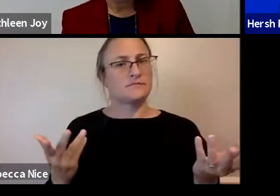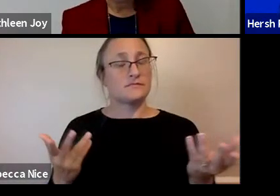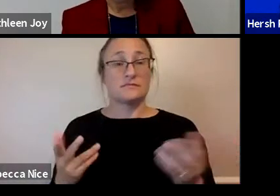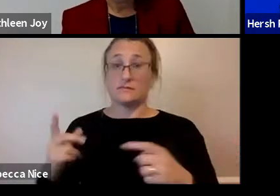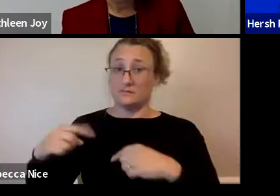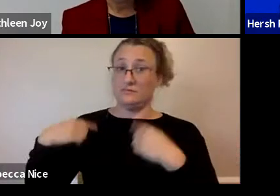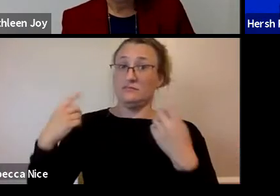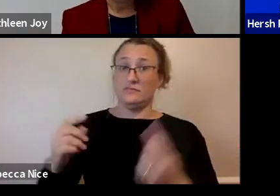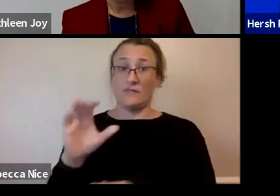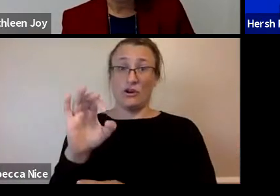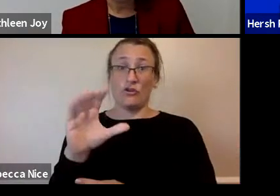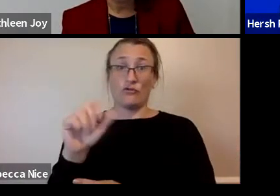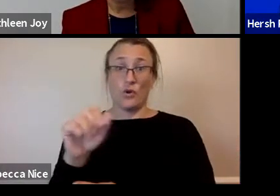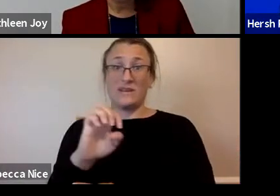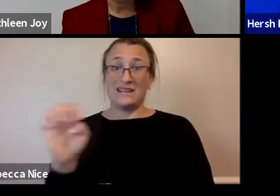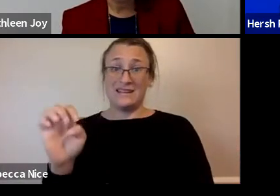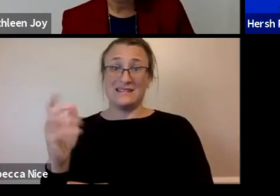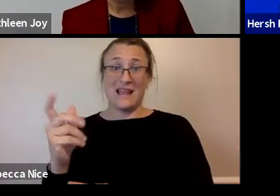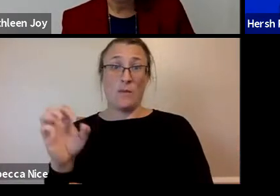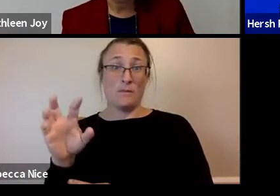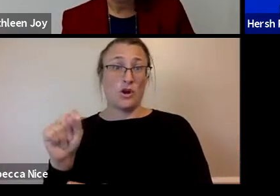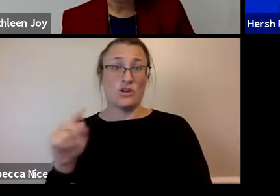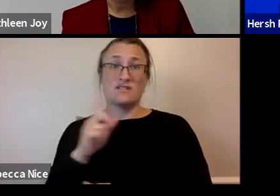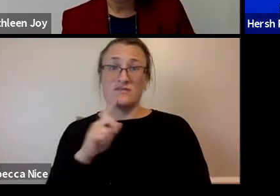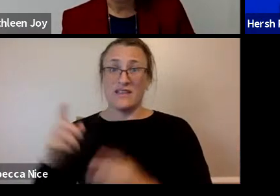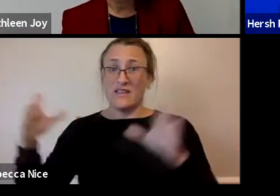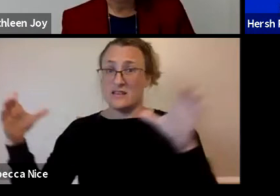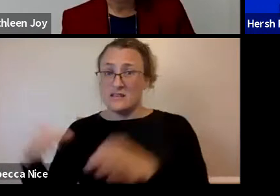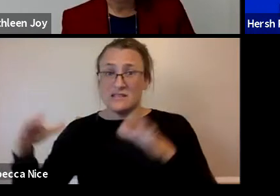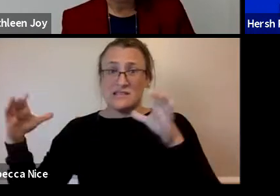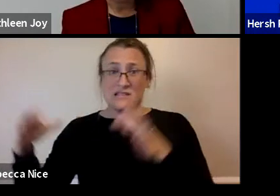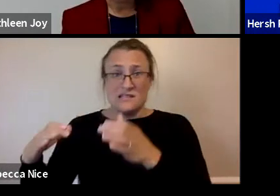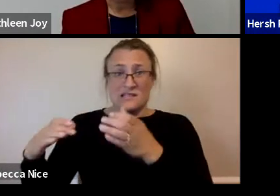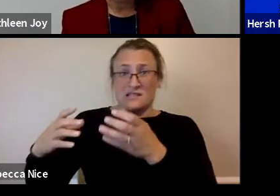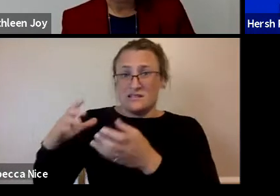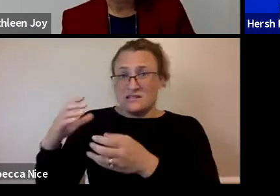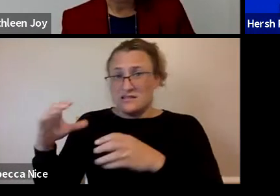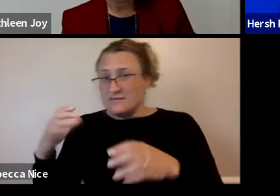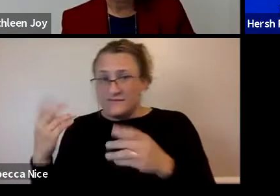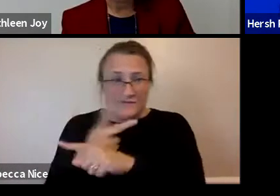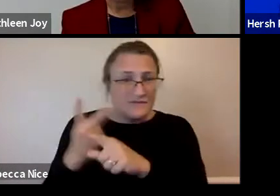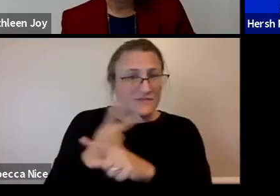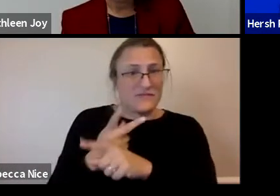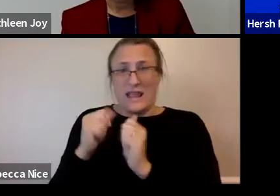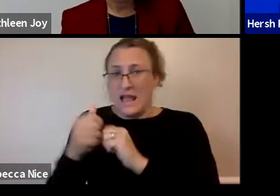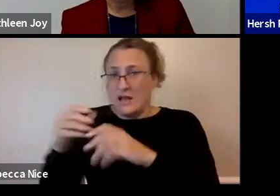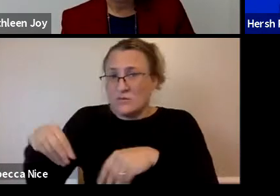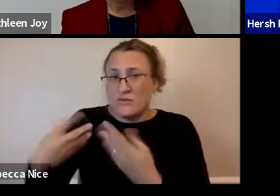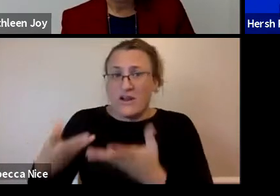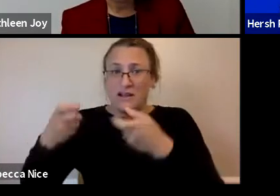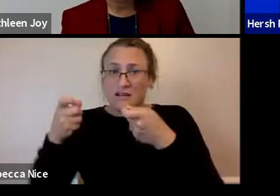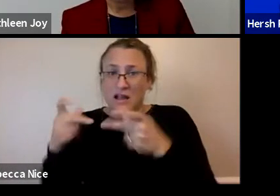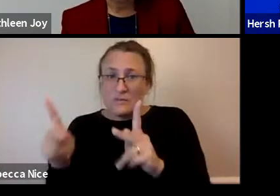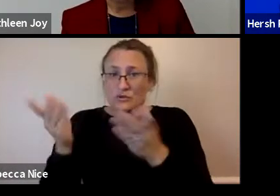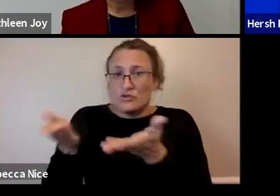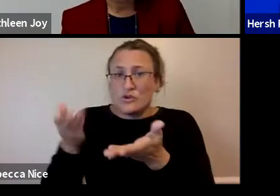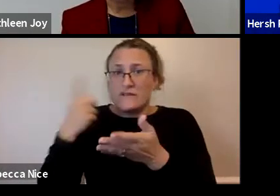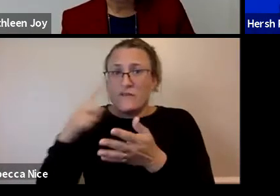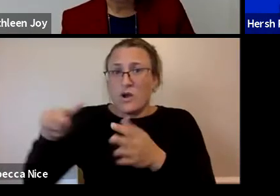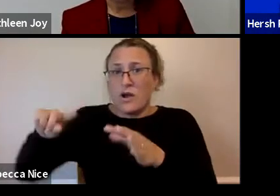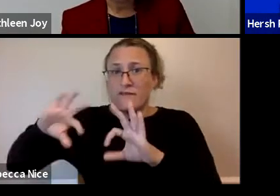of Corona East Elmhurst that have had to rally together to provide opportunities and services for our families, be